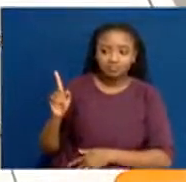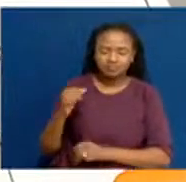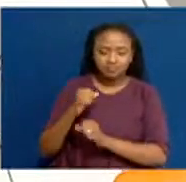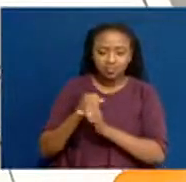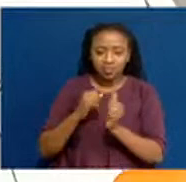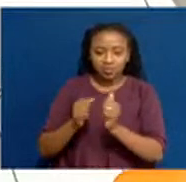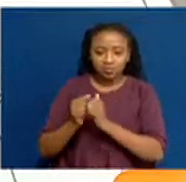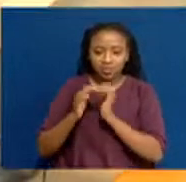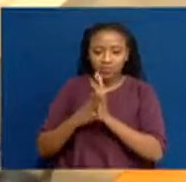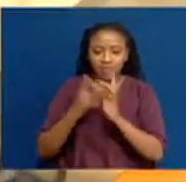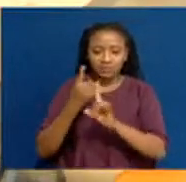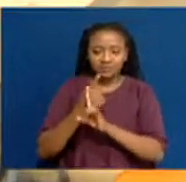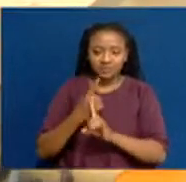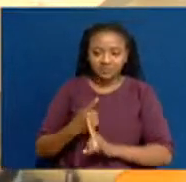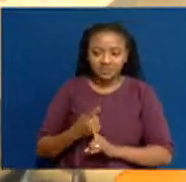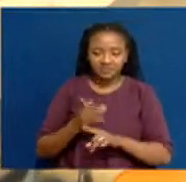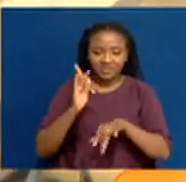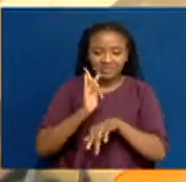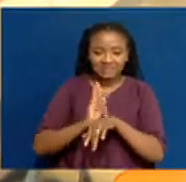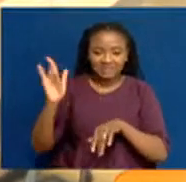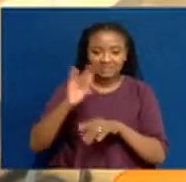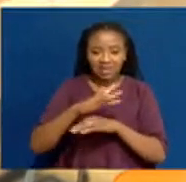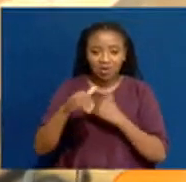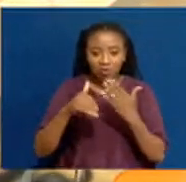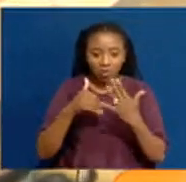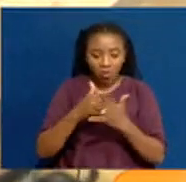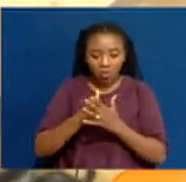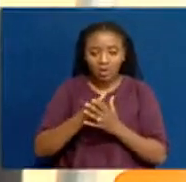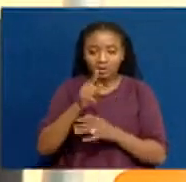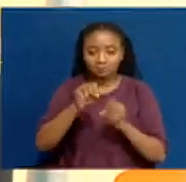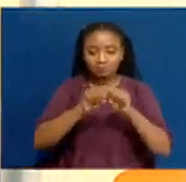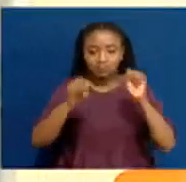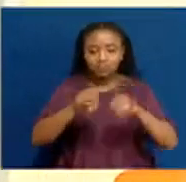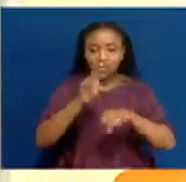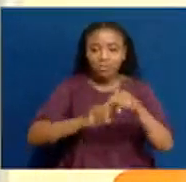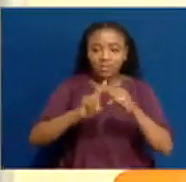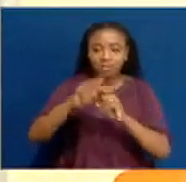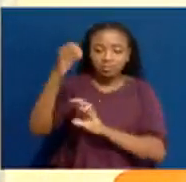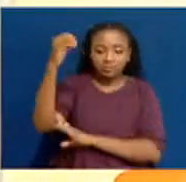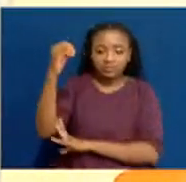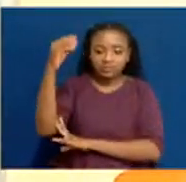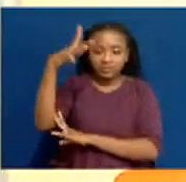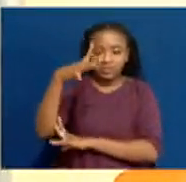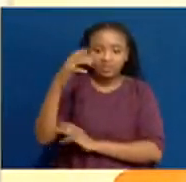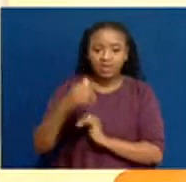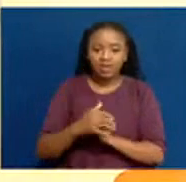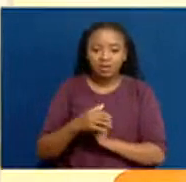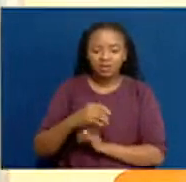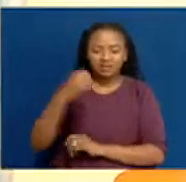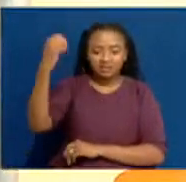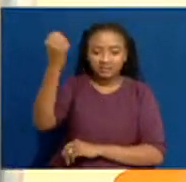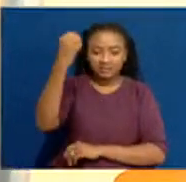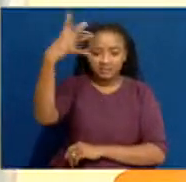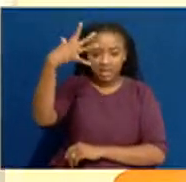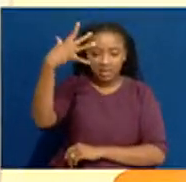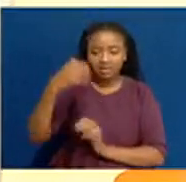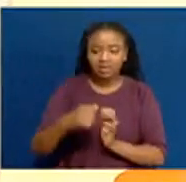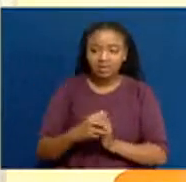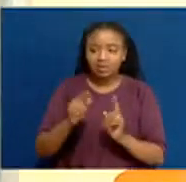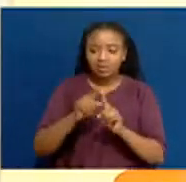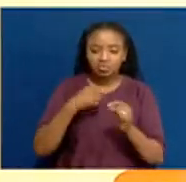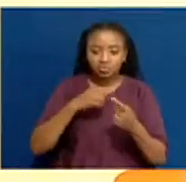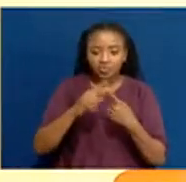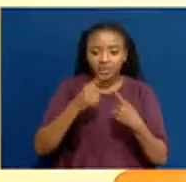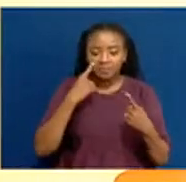set of sensors, and the whole system is fully solar powered. In the soil, we measure soil moisture, soil temperature, and